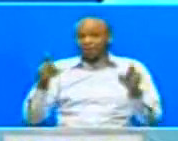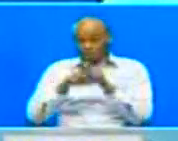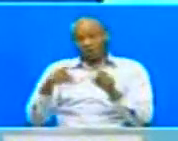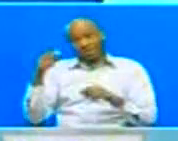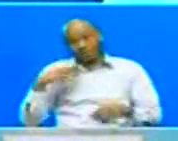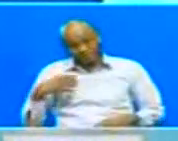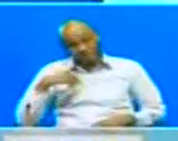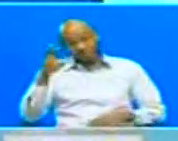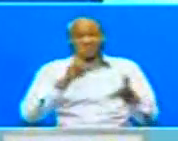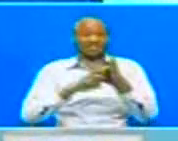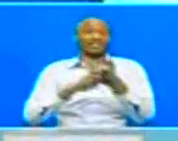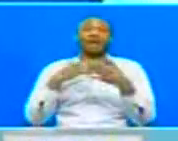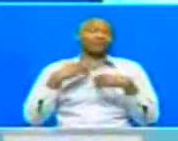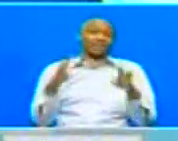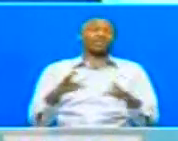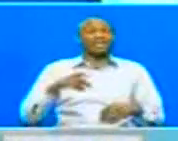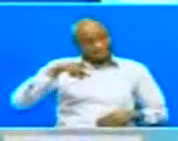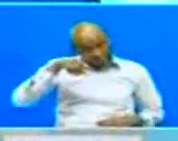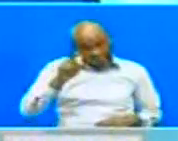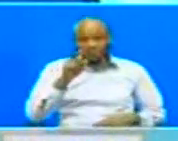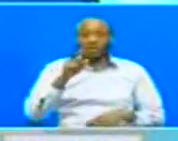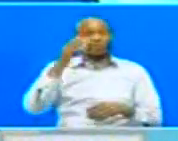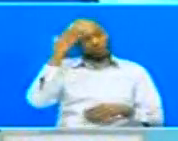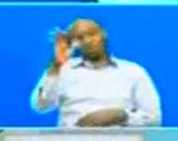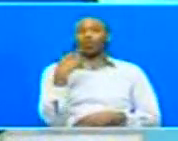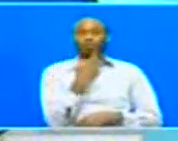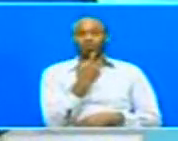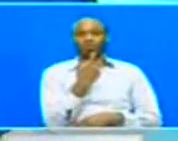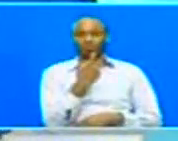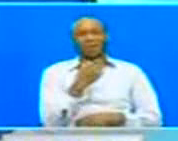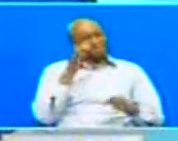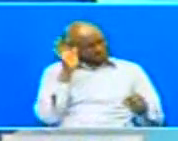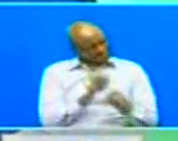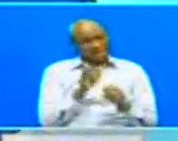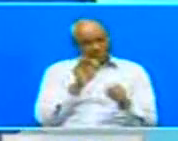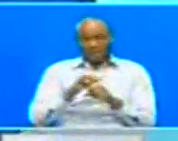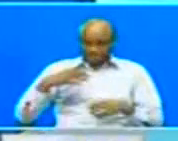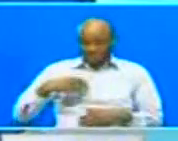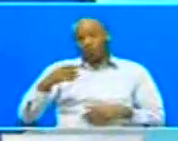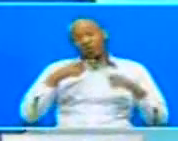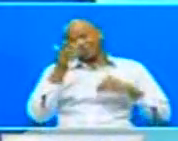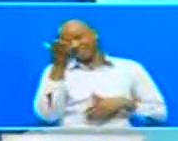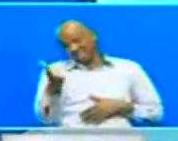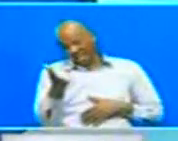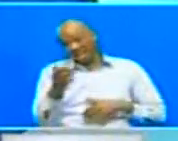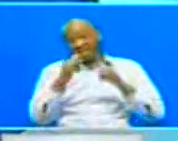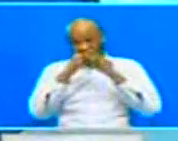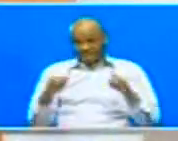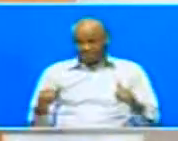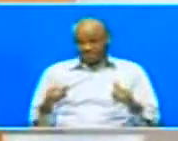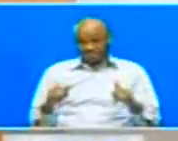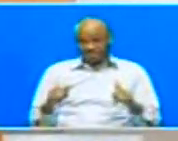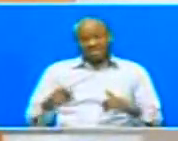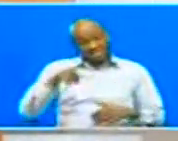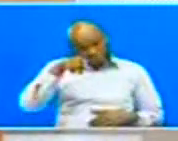have people who are not registered and their identities are unknown. Many of these who reside in the camp, some